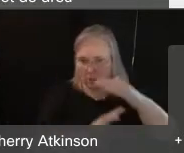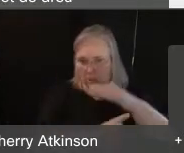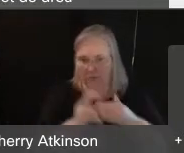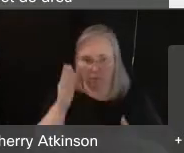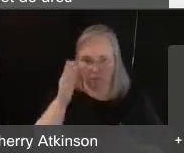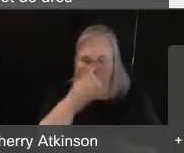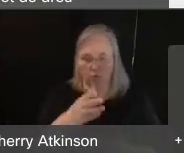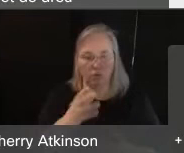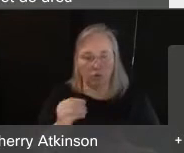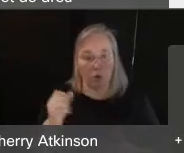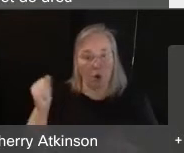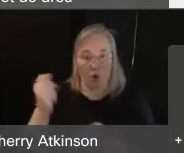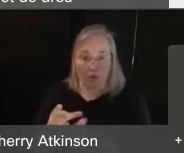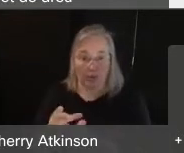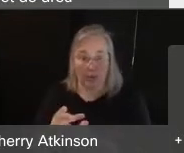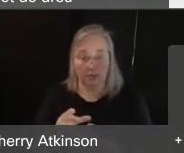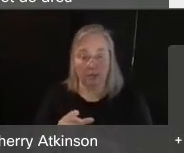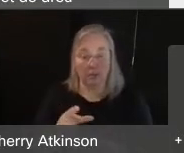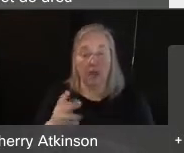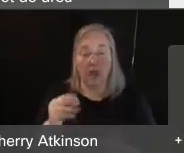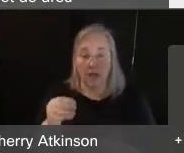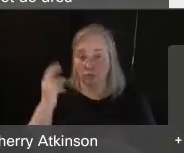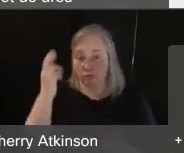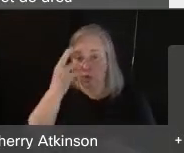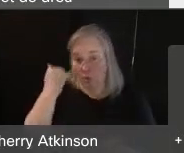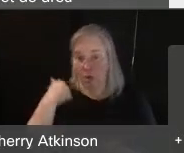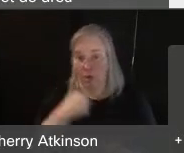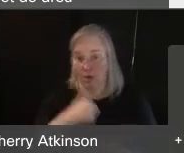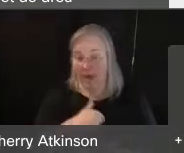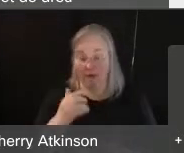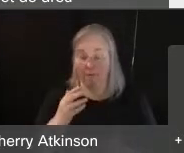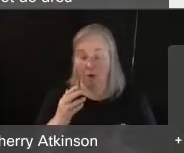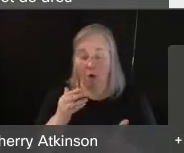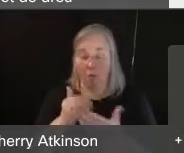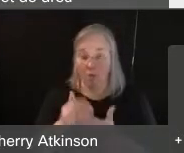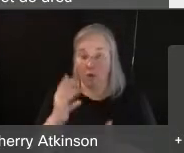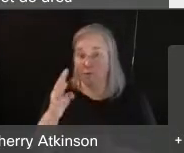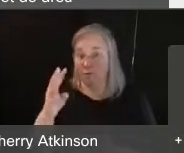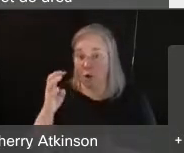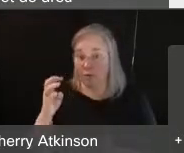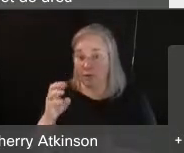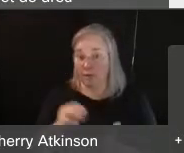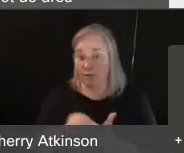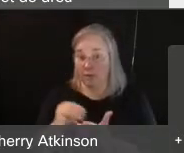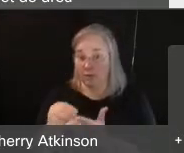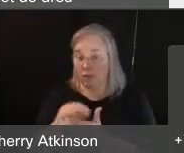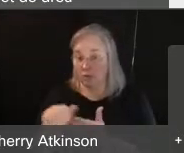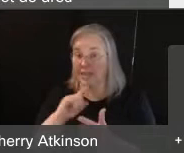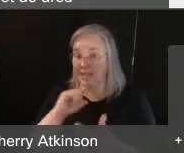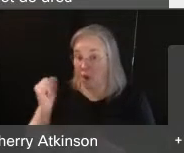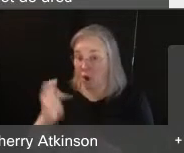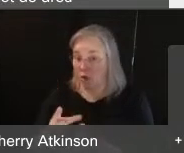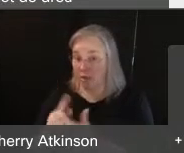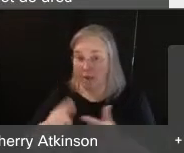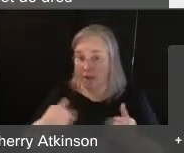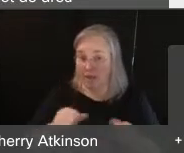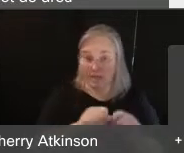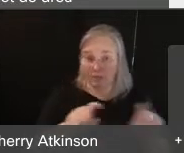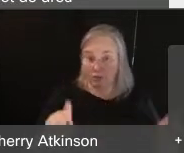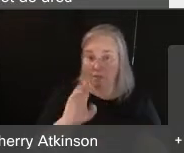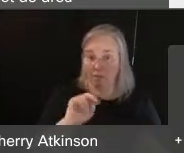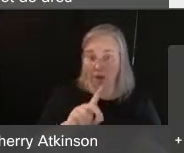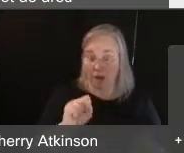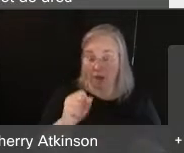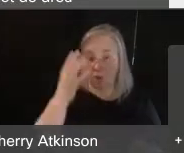authorization, and the reason we have almost $400 million in authorized yet unissued bonds is because we don't issue our